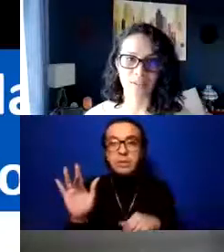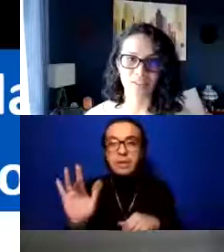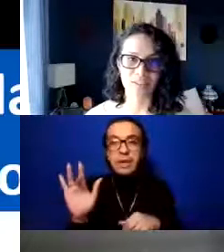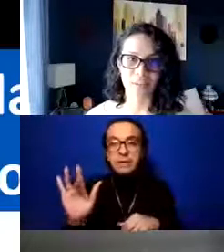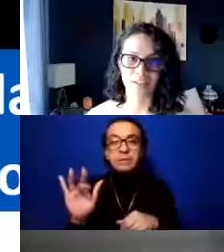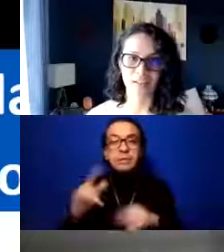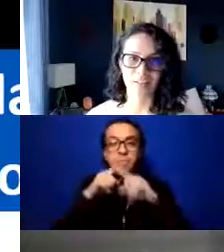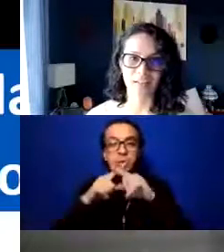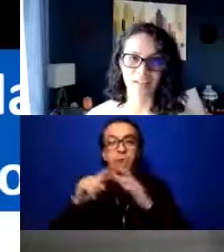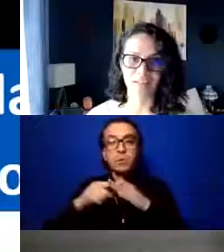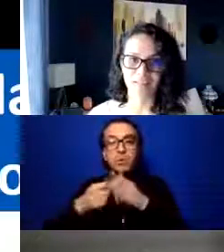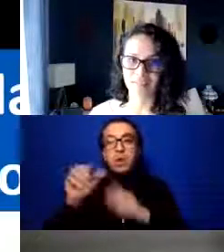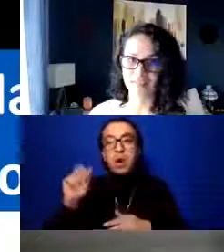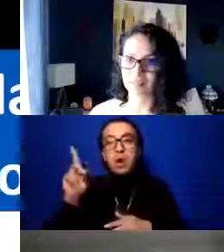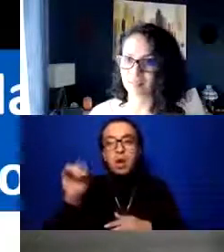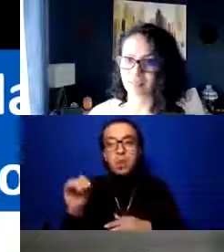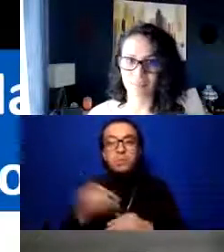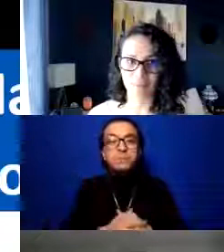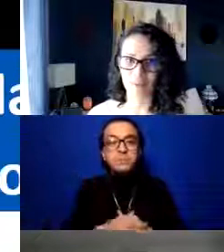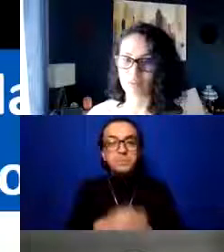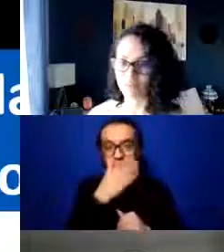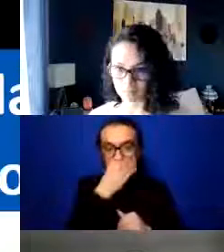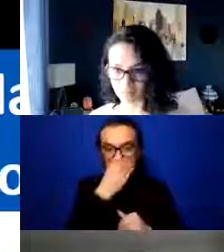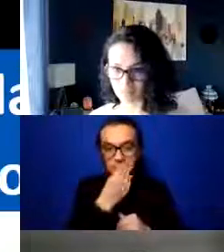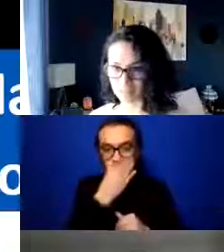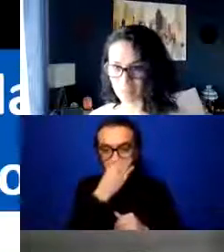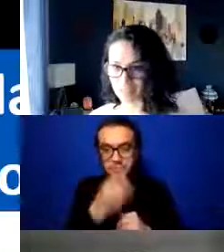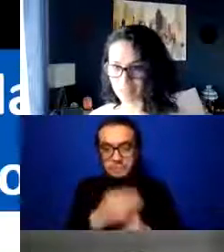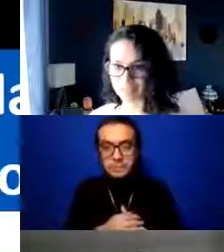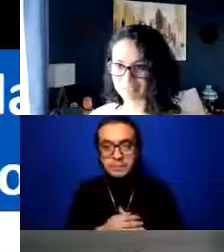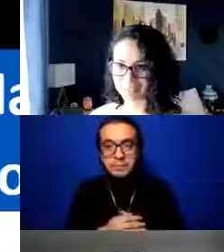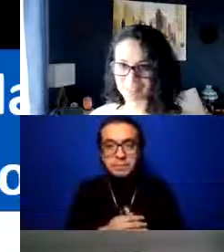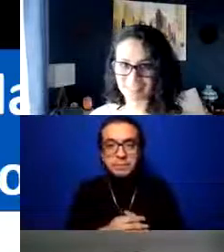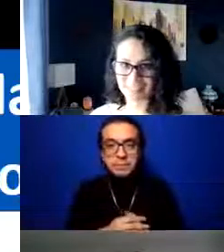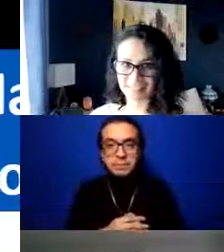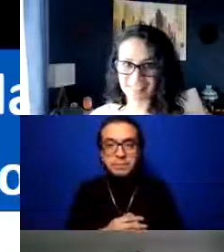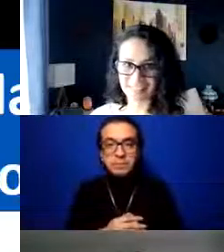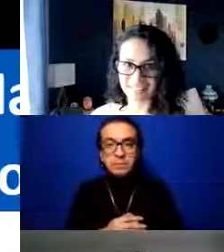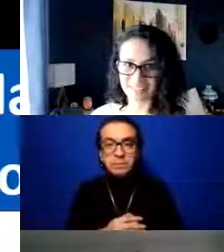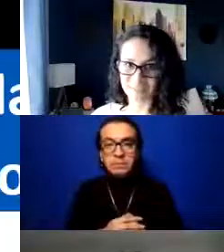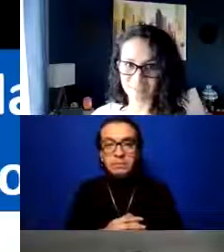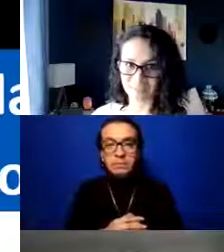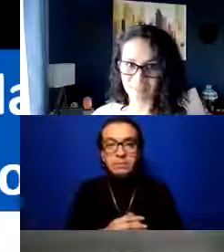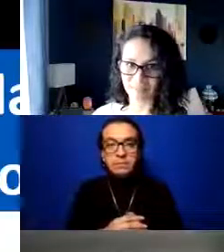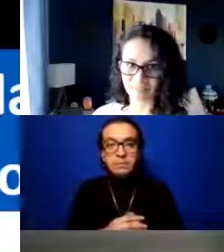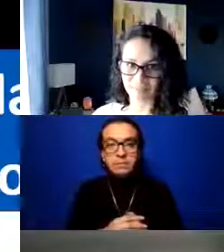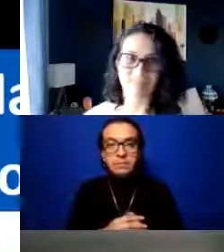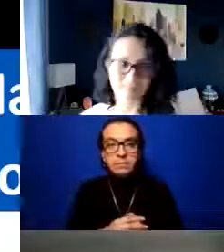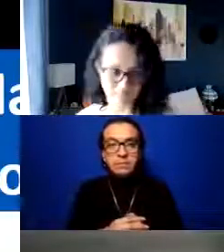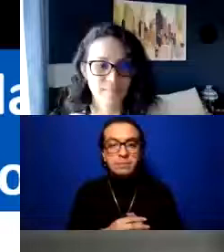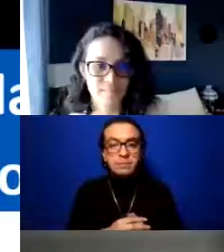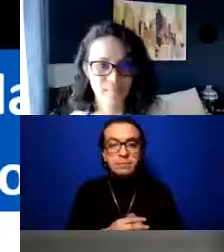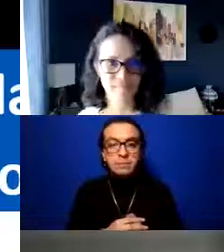You want to interpret again, Mari? Or is it working now? It should be working